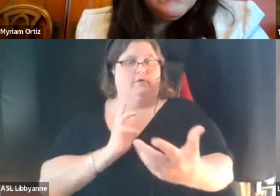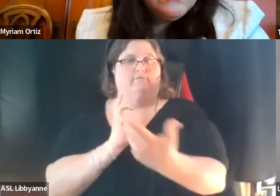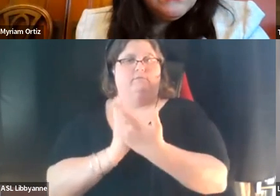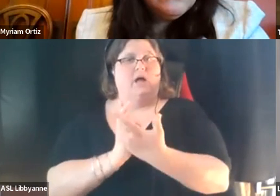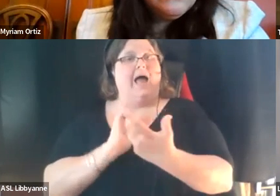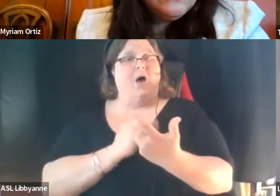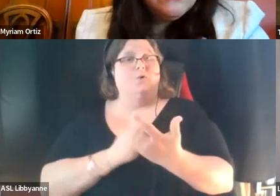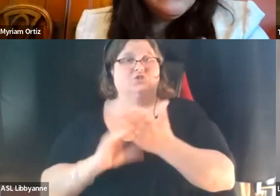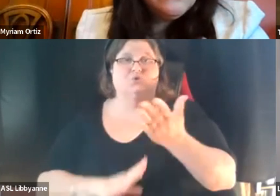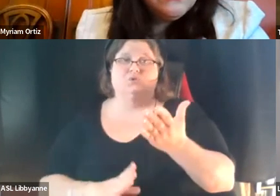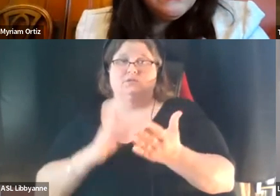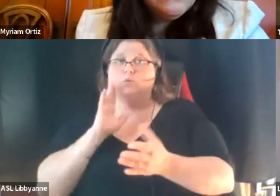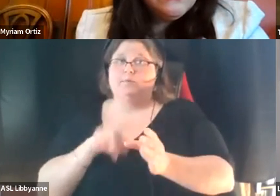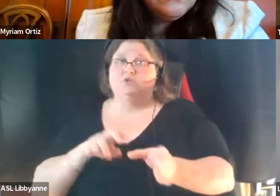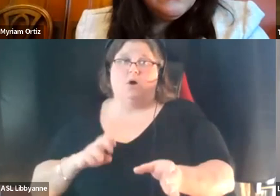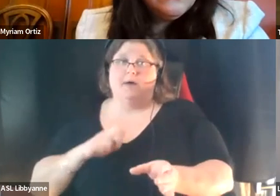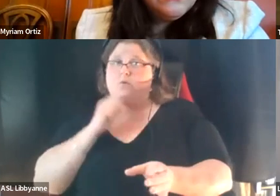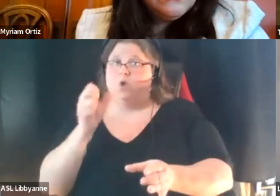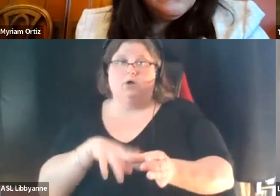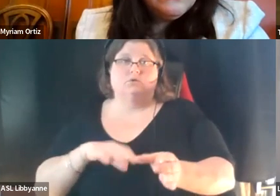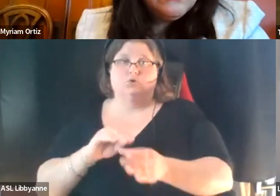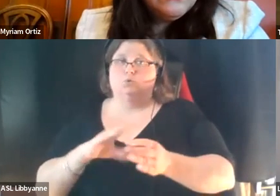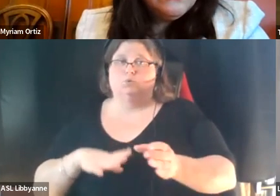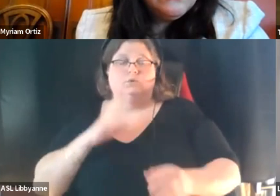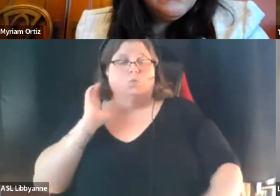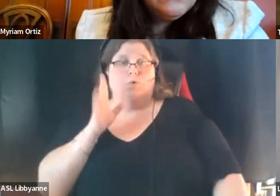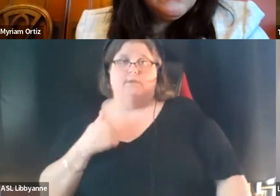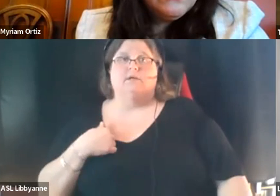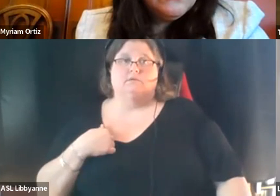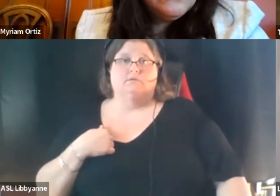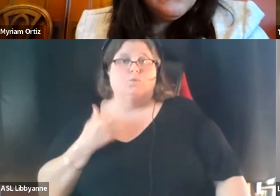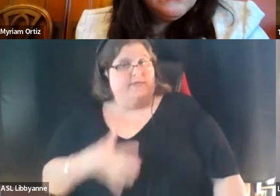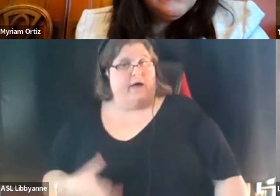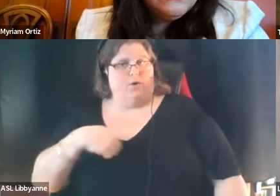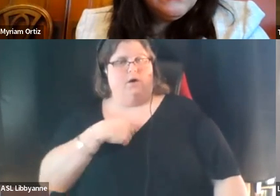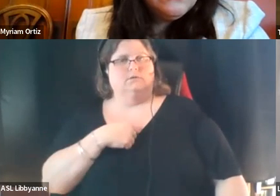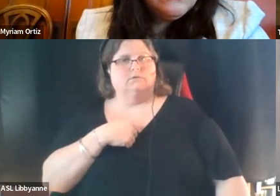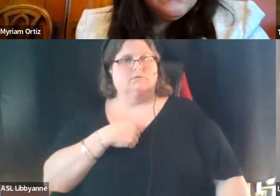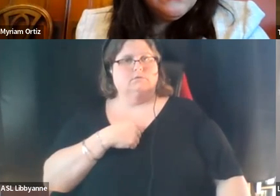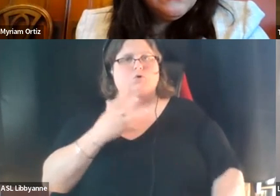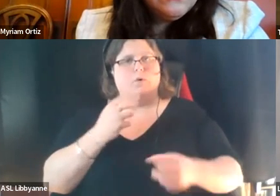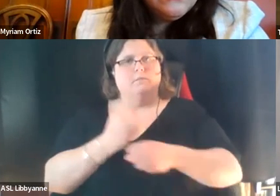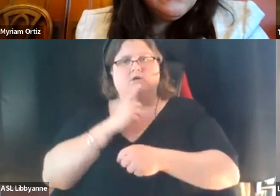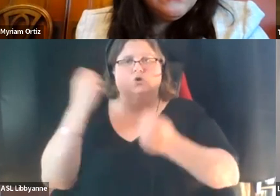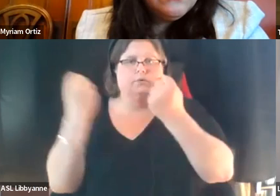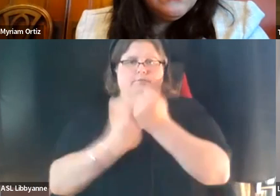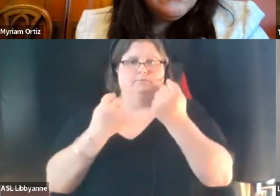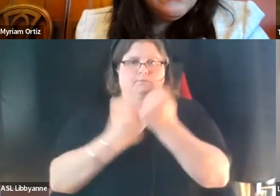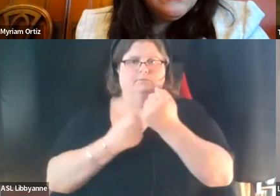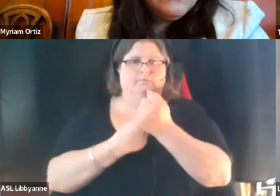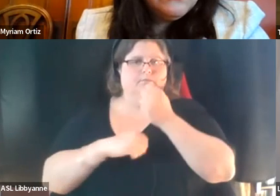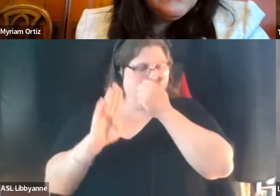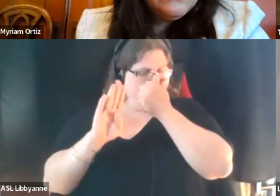dropouts. We want to make sure we are supporting them, and we are supporting all of those students. BADA is